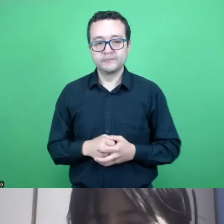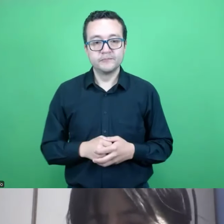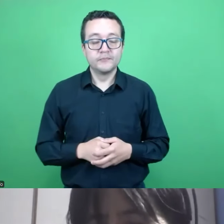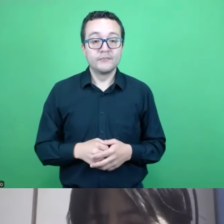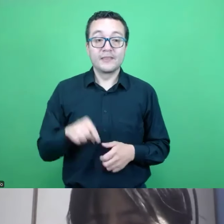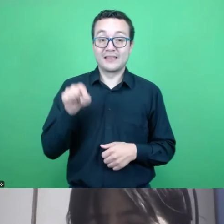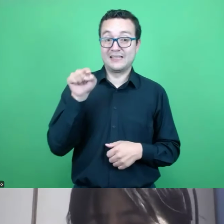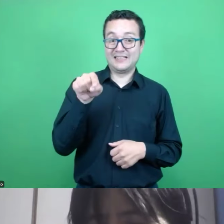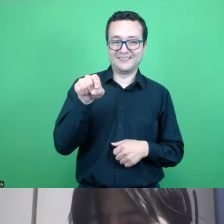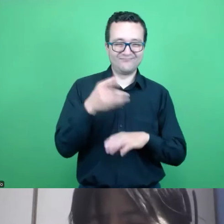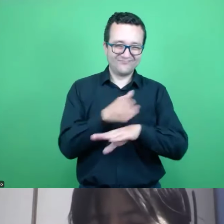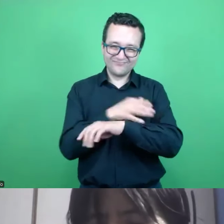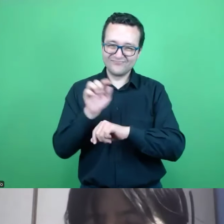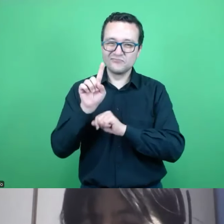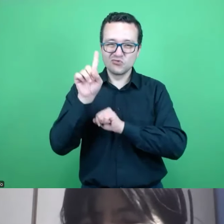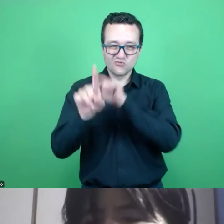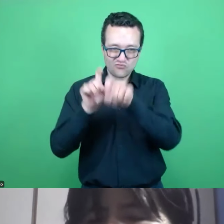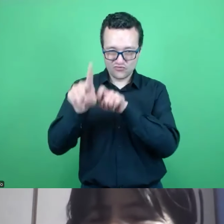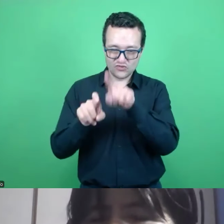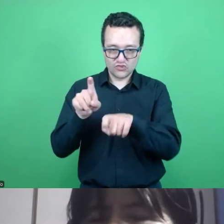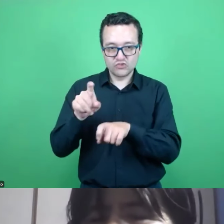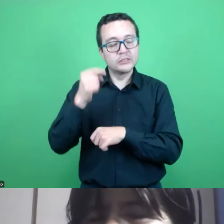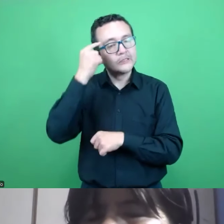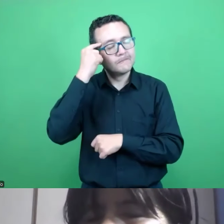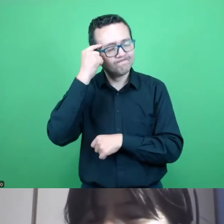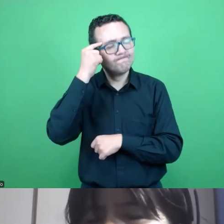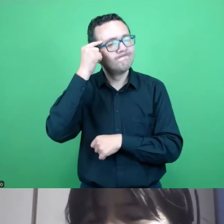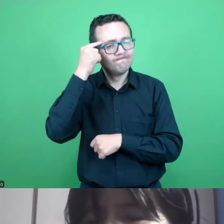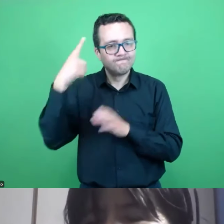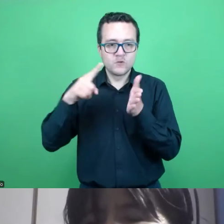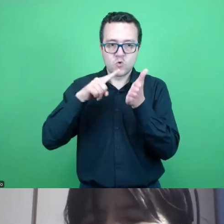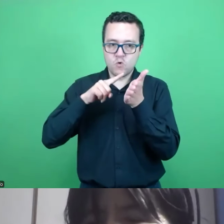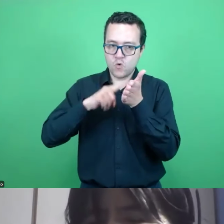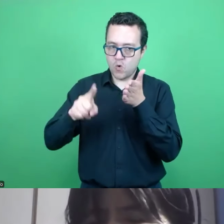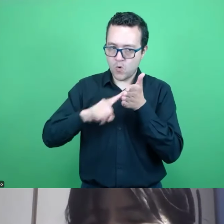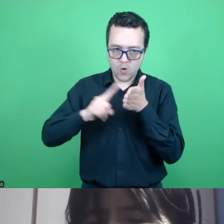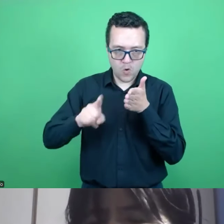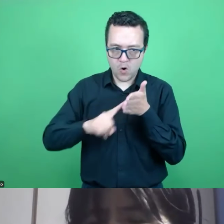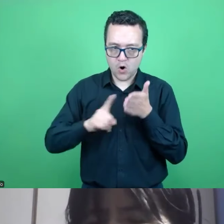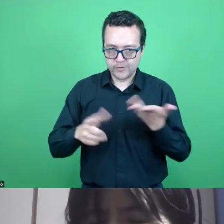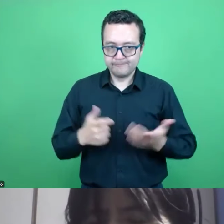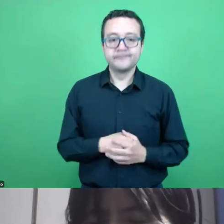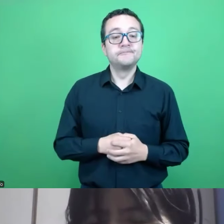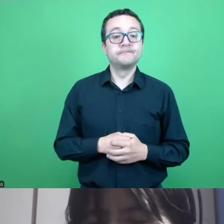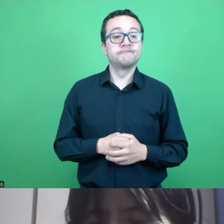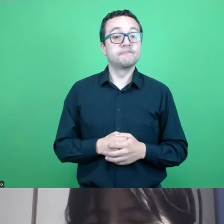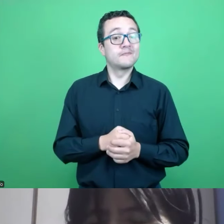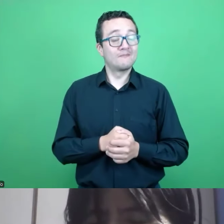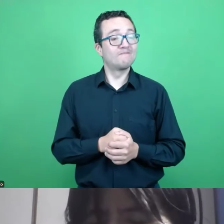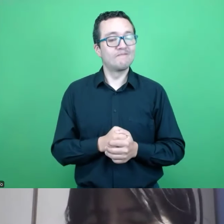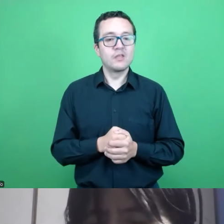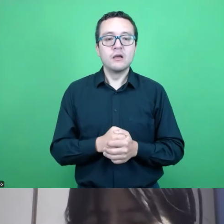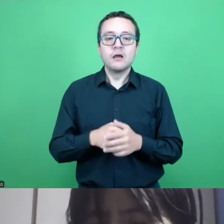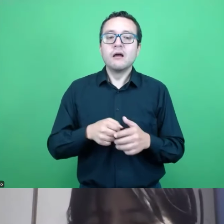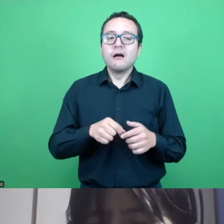tahu apa yang for paling all of urgent di us, negara it kita is masing-masing us, gitu. Jadi only bisa us that juga know kita what's urgent in our menyamaratakan own countries. antar So negara I satu don't